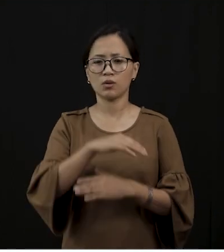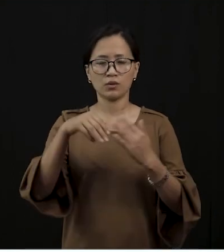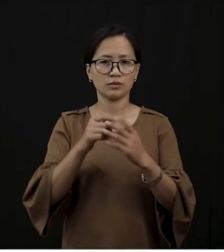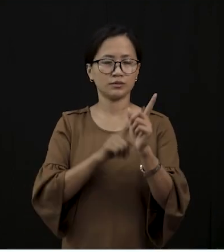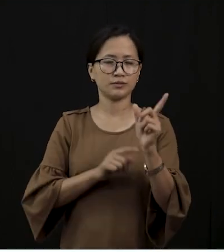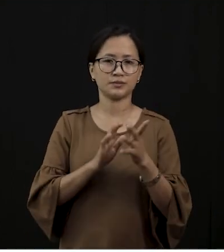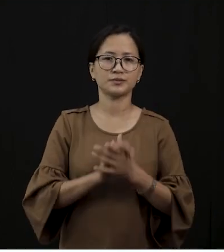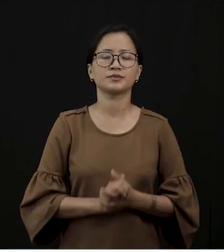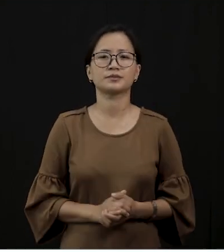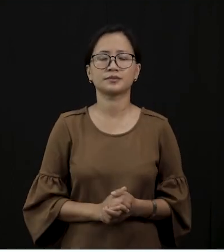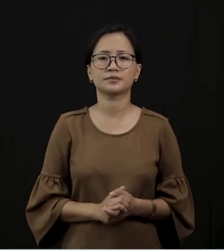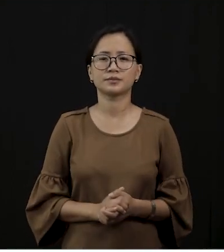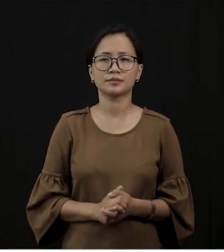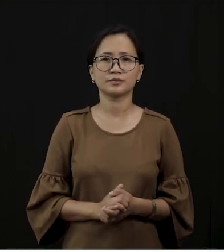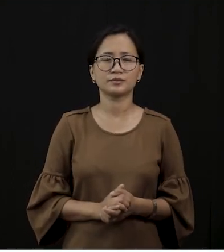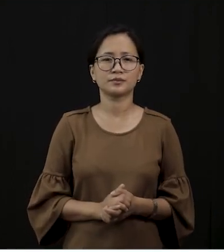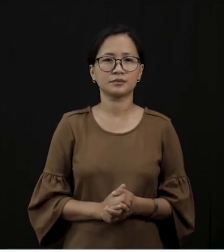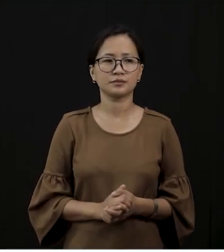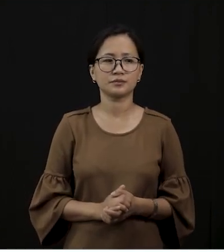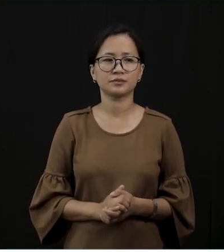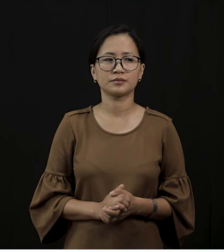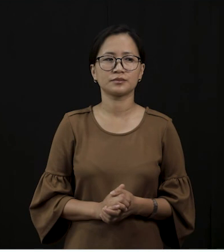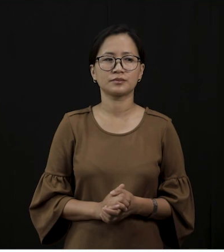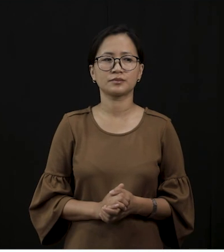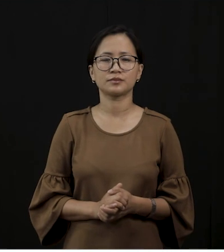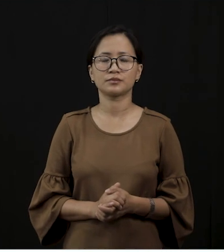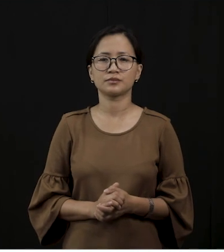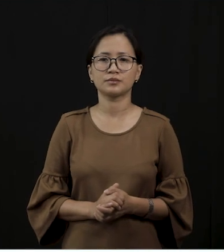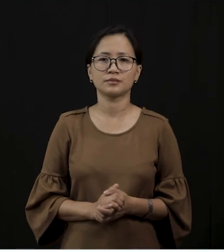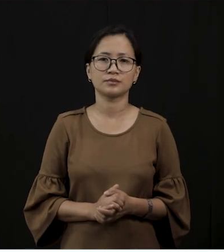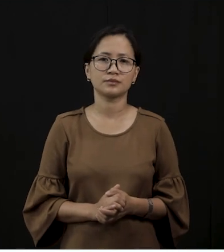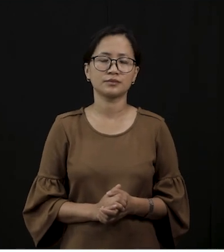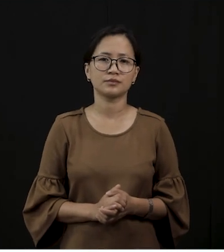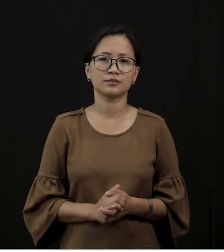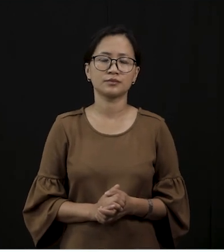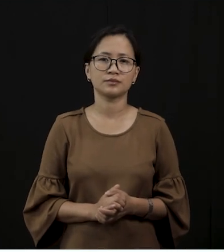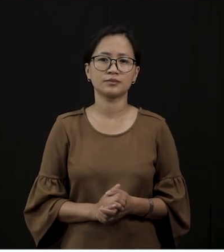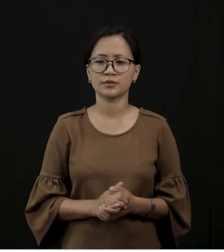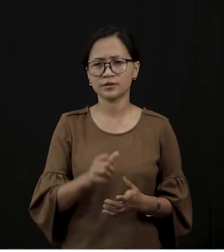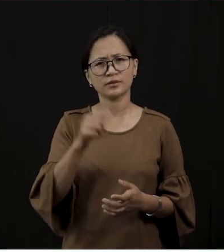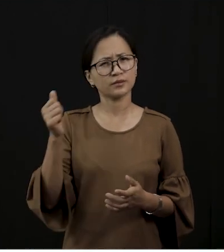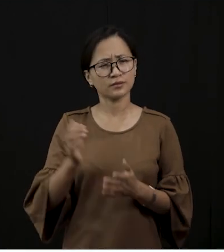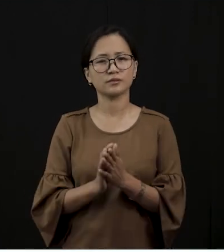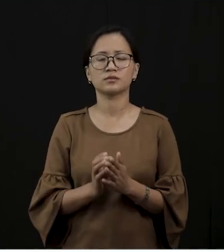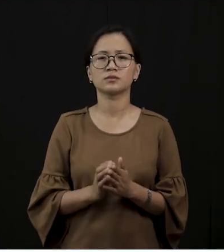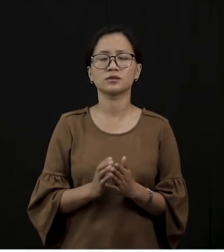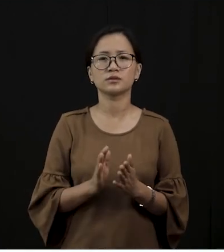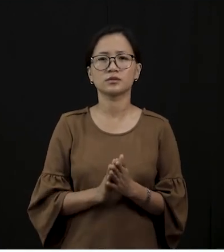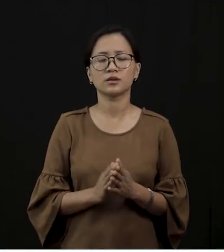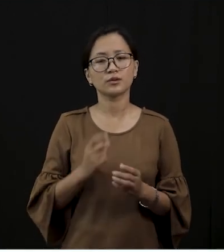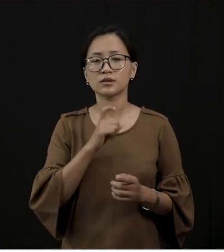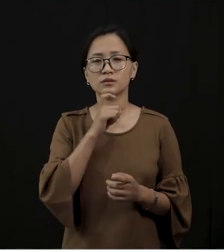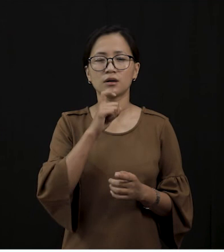whole year. Okay. Then, yes. Then, if you have any doubt regarding to